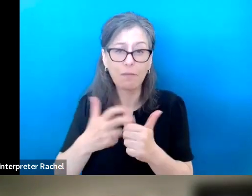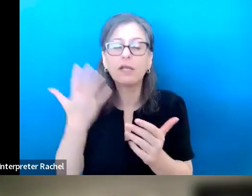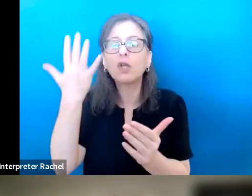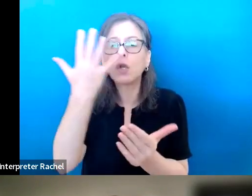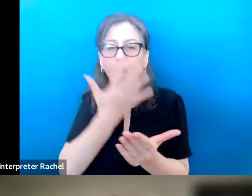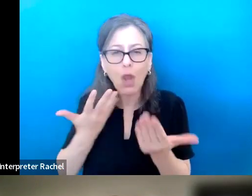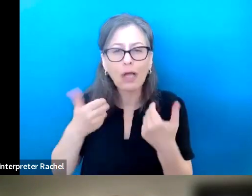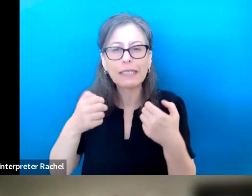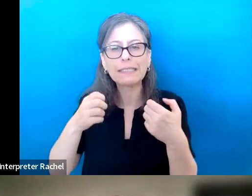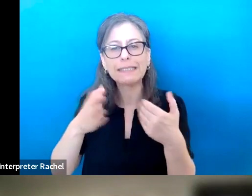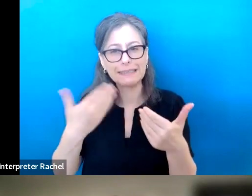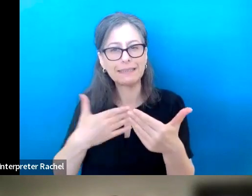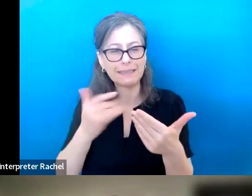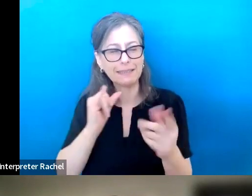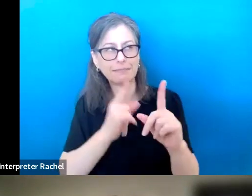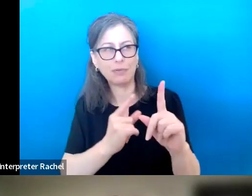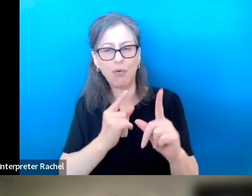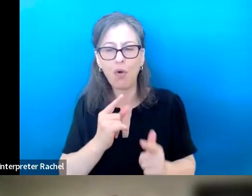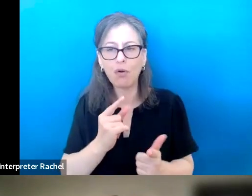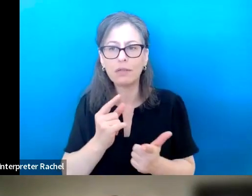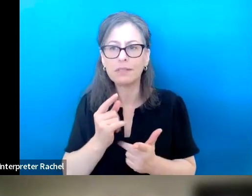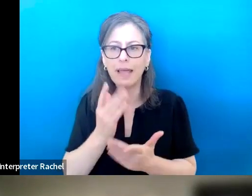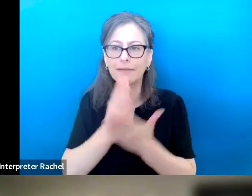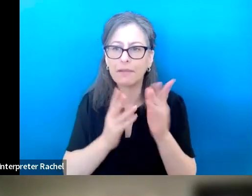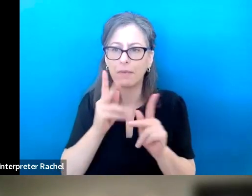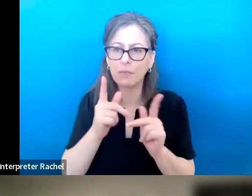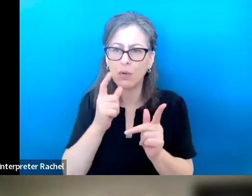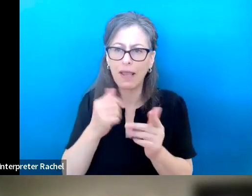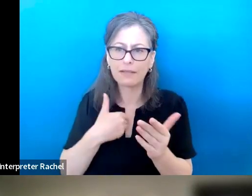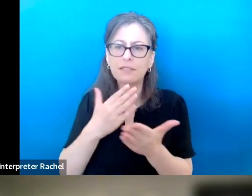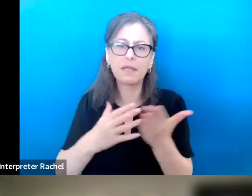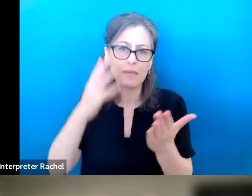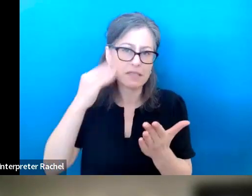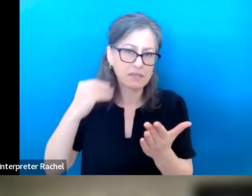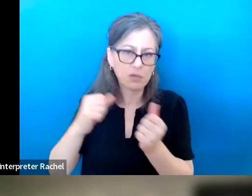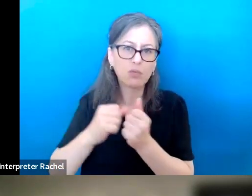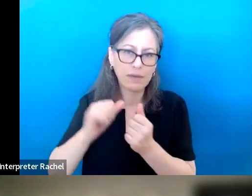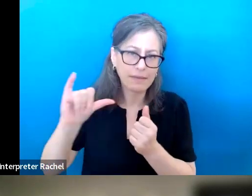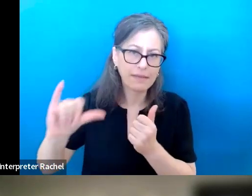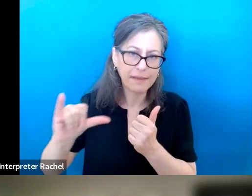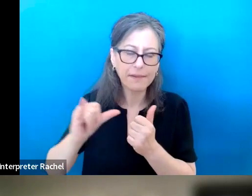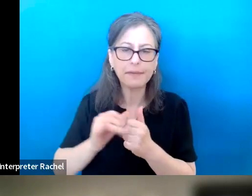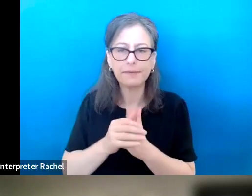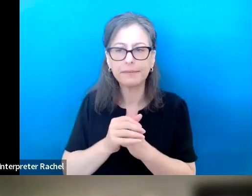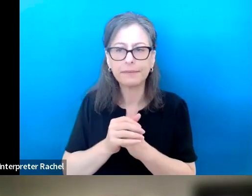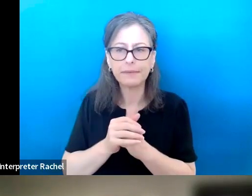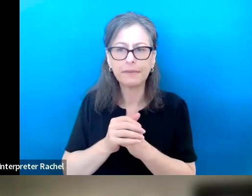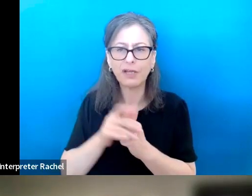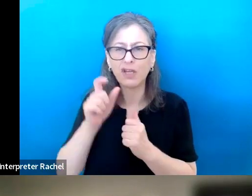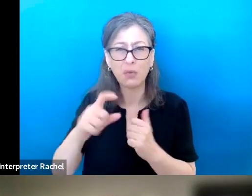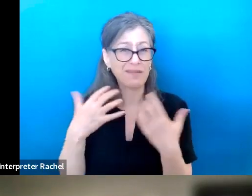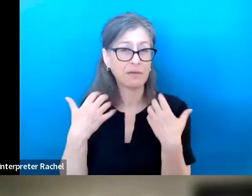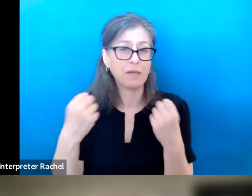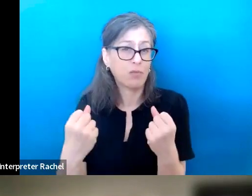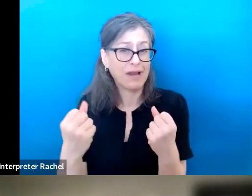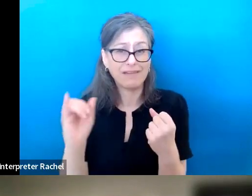had some kind of, if not training in it, as much experience as possible. Because you need to be really brave also,